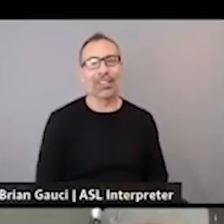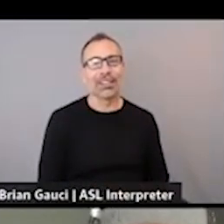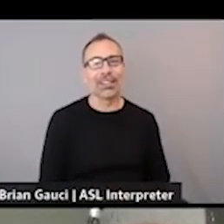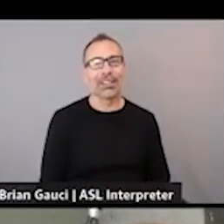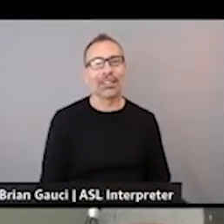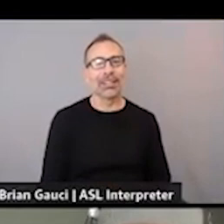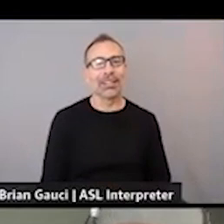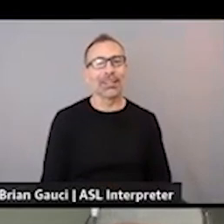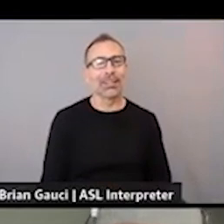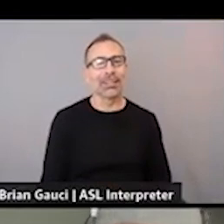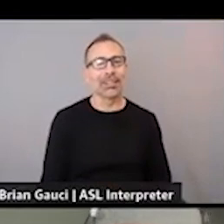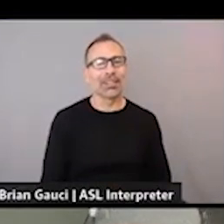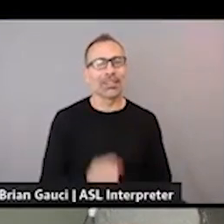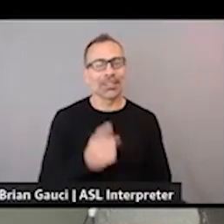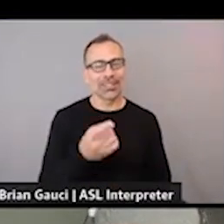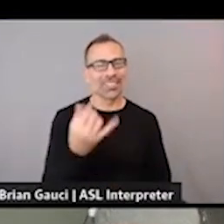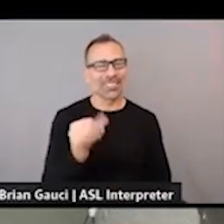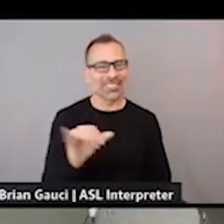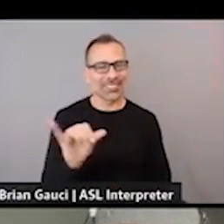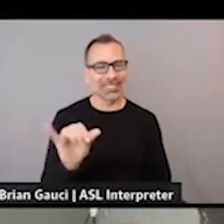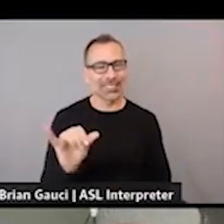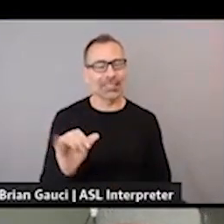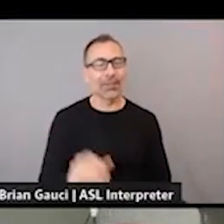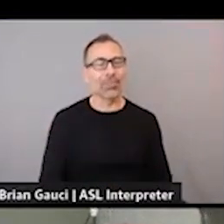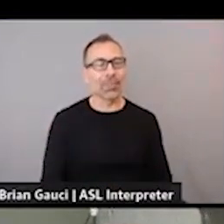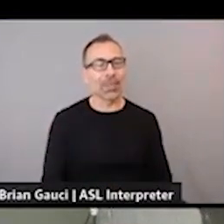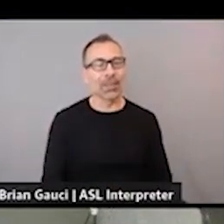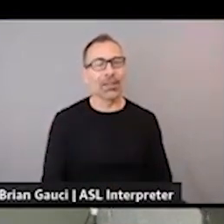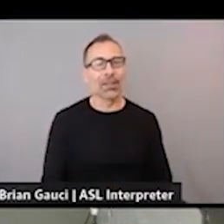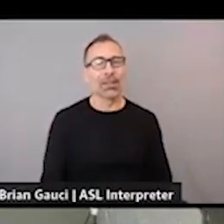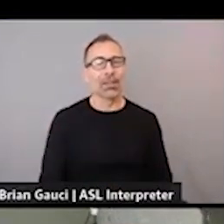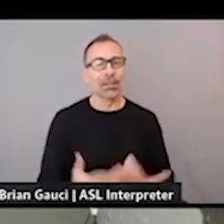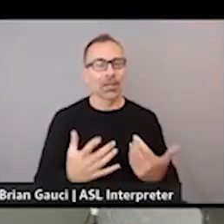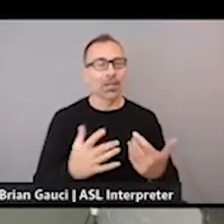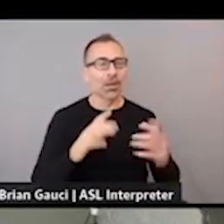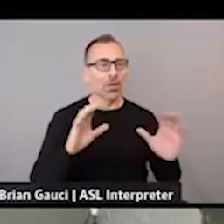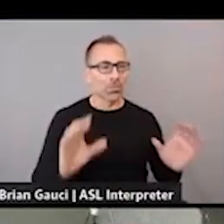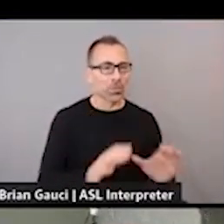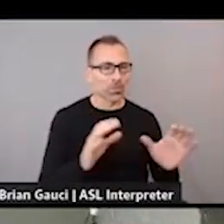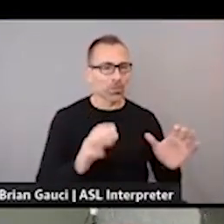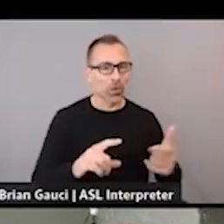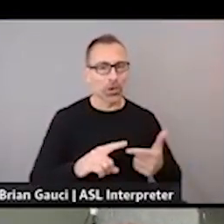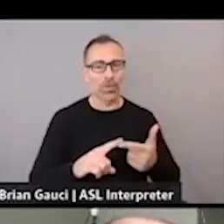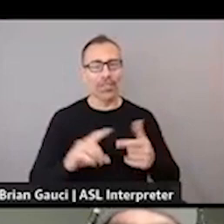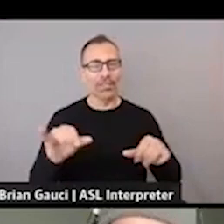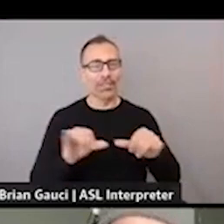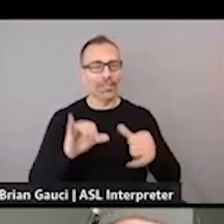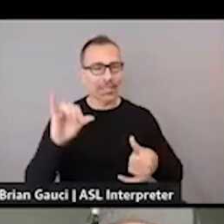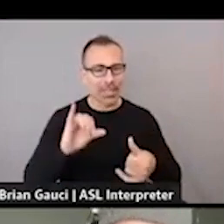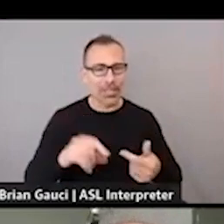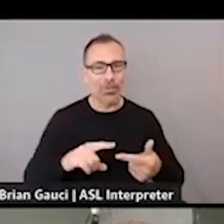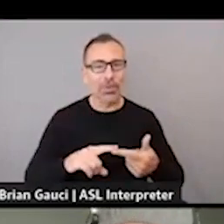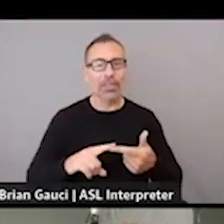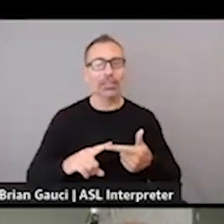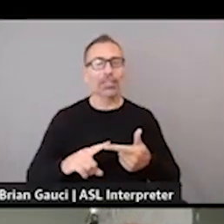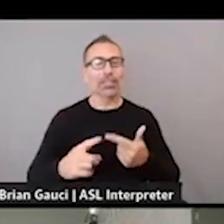it's still the same. The tenets remain same: performance, scalability, cost efficiency, and integration.